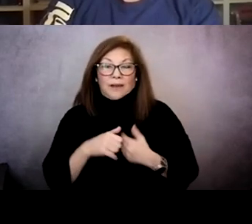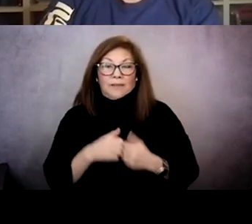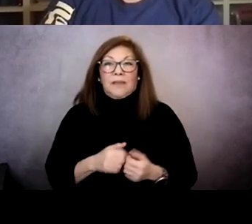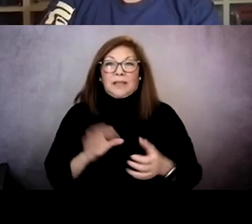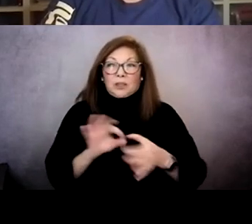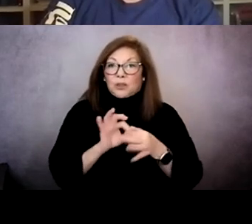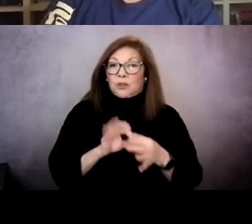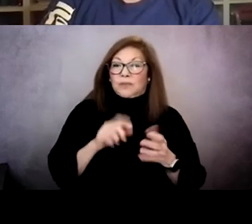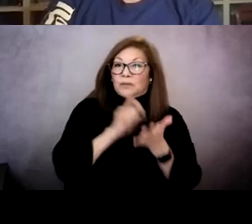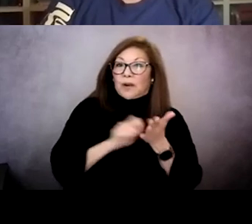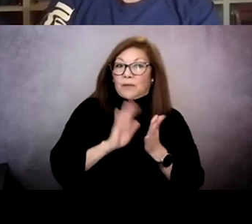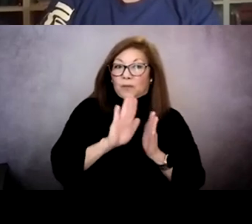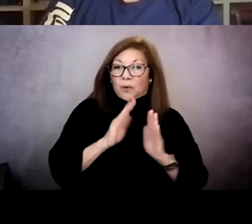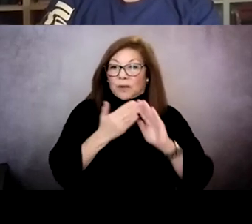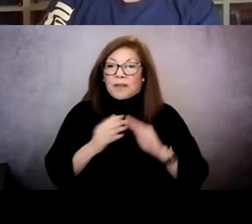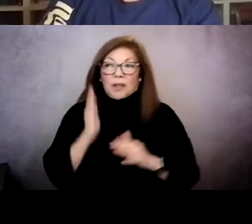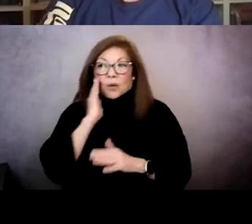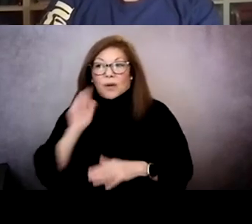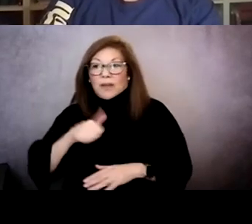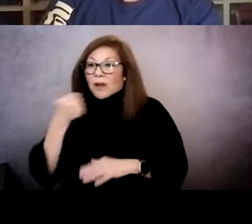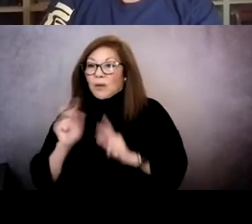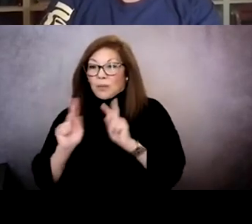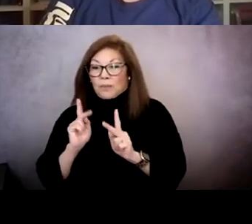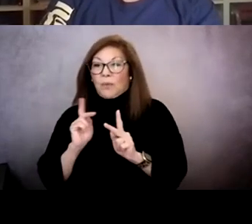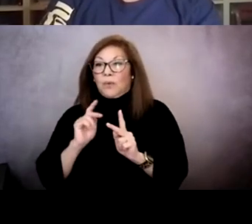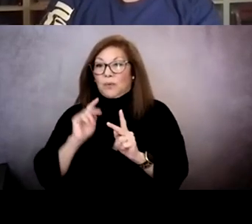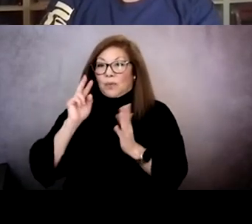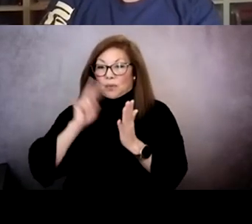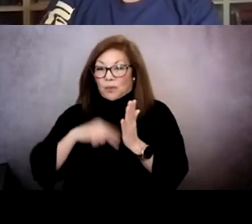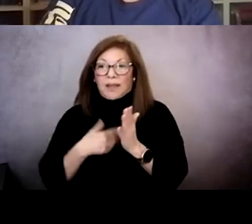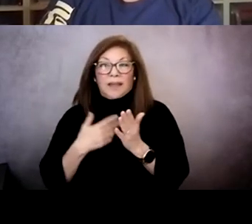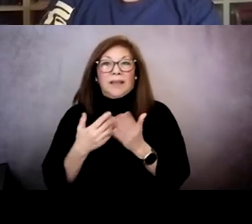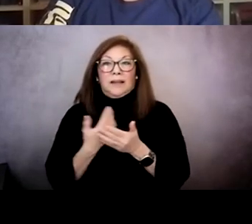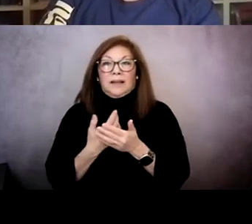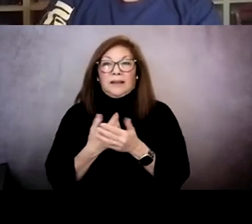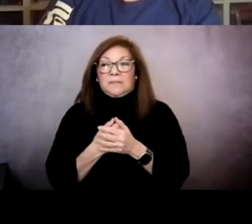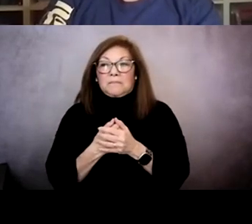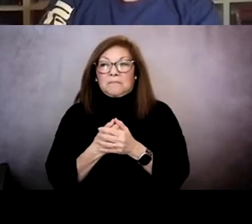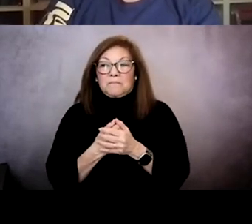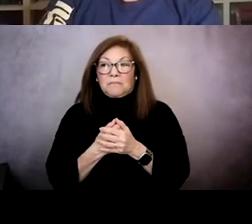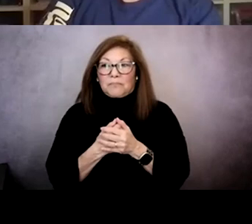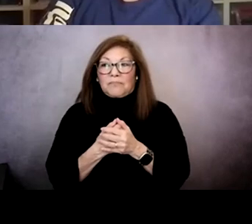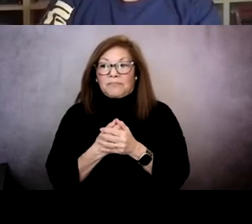your community, knowing that other people are going to read it once the piece, whatever it might be, leaves your hands?